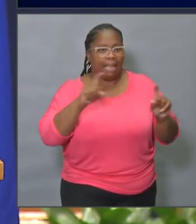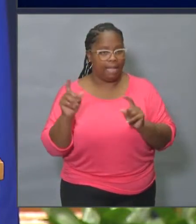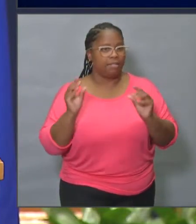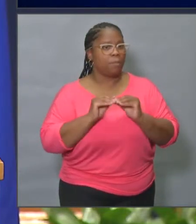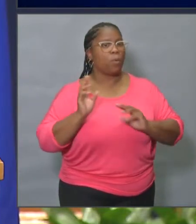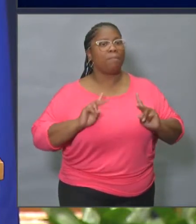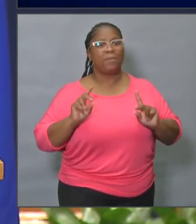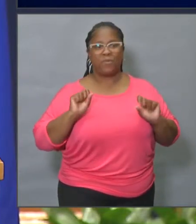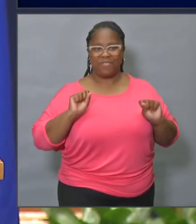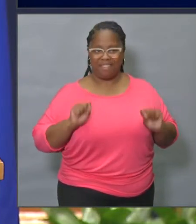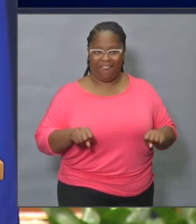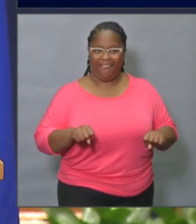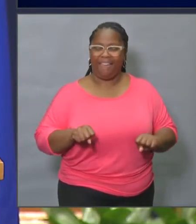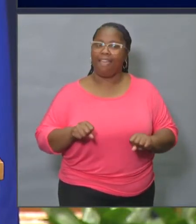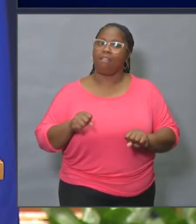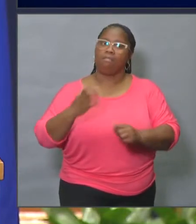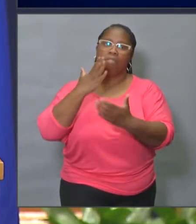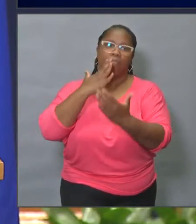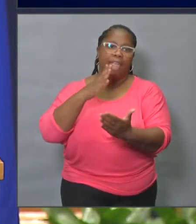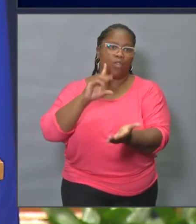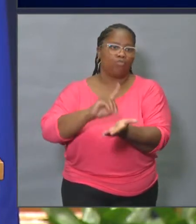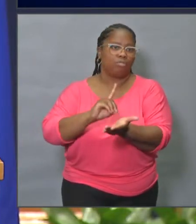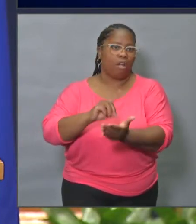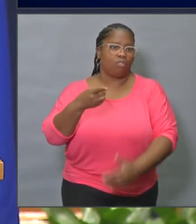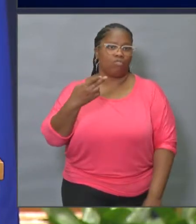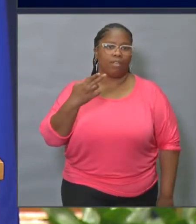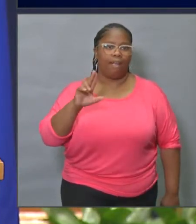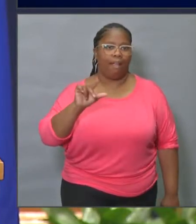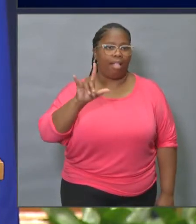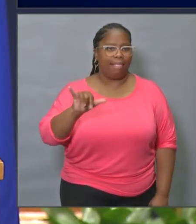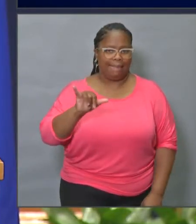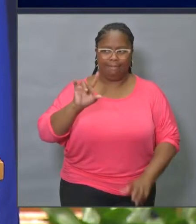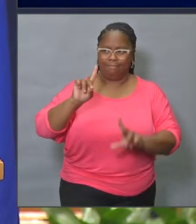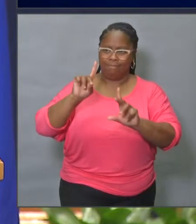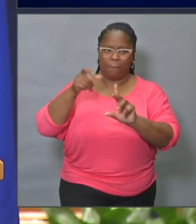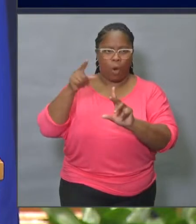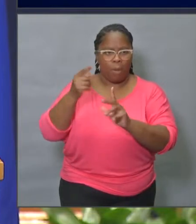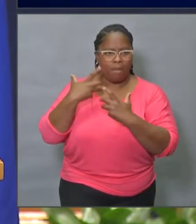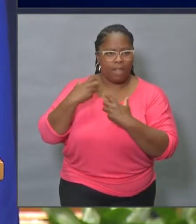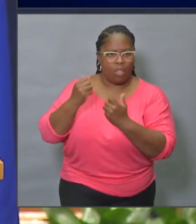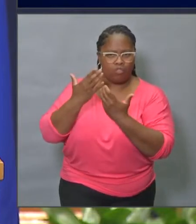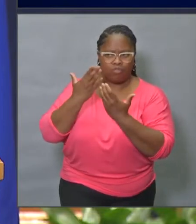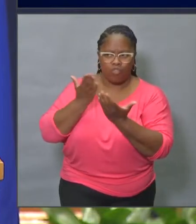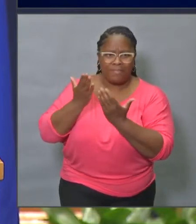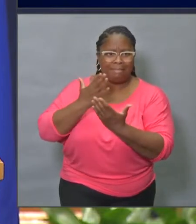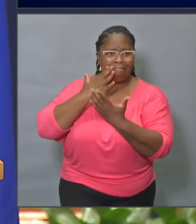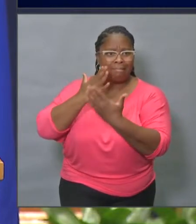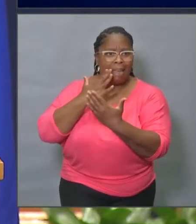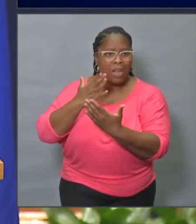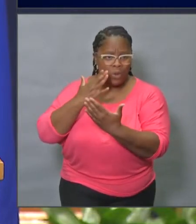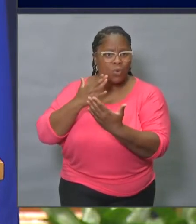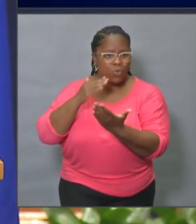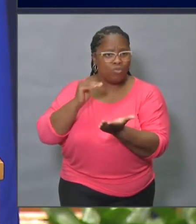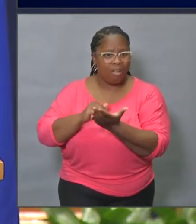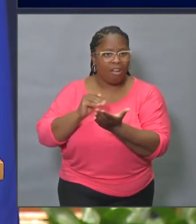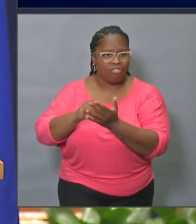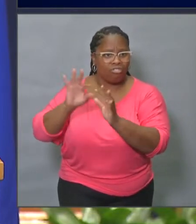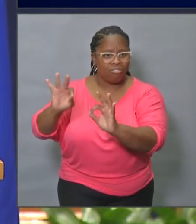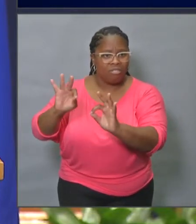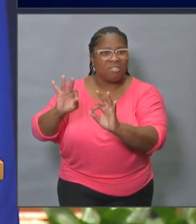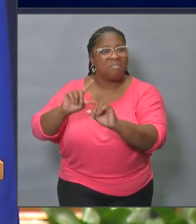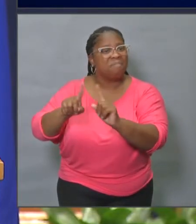very grateful to Dr. Galley and the Department of Health Services for their hard work in making this possible, there still